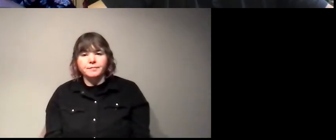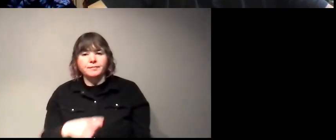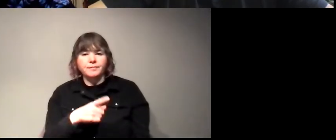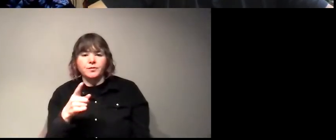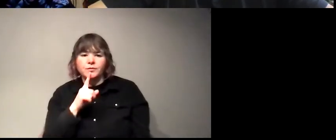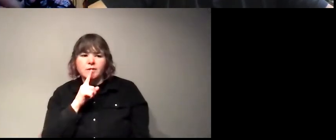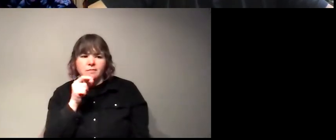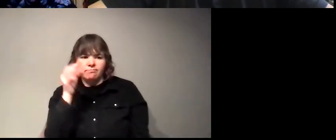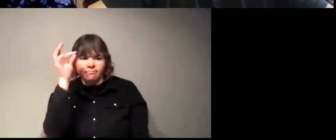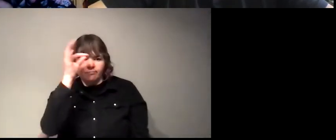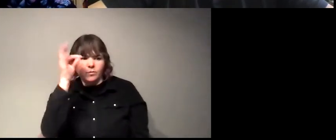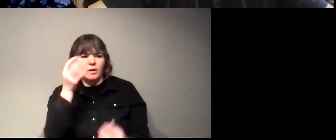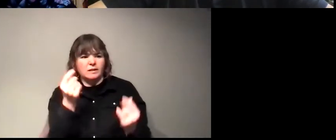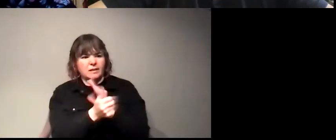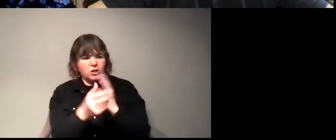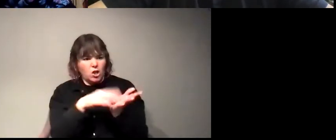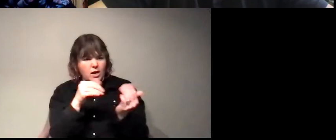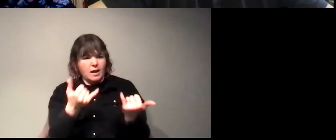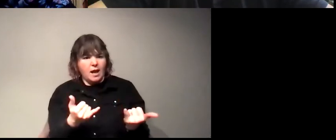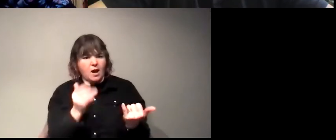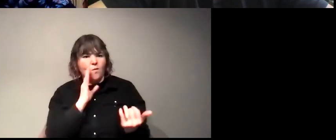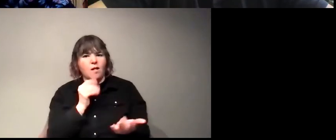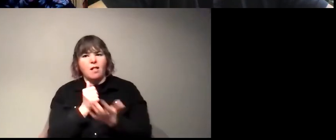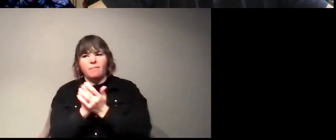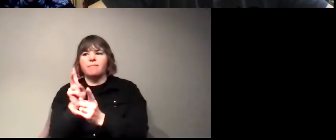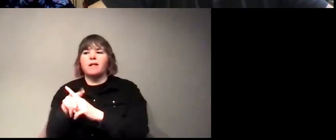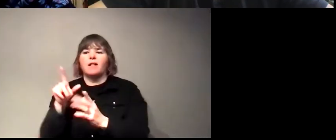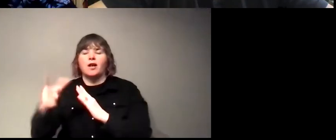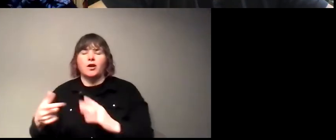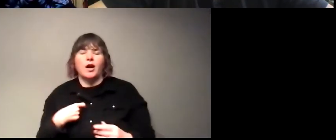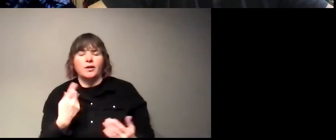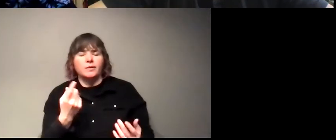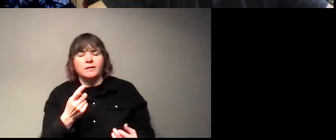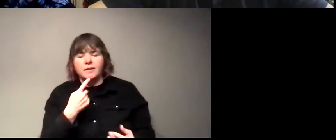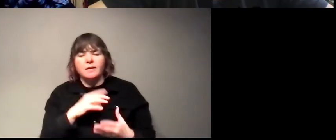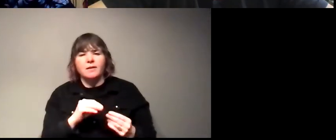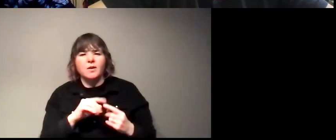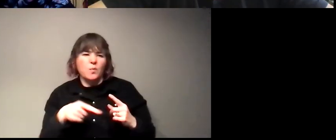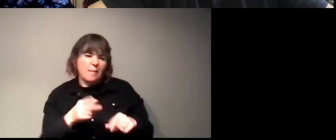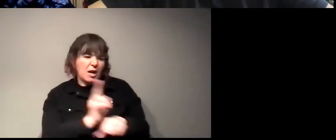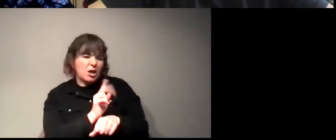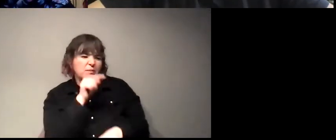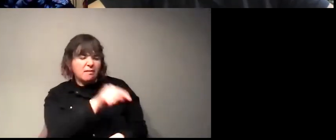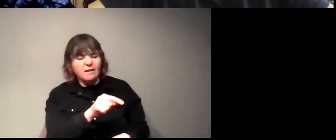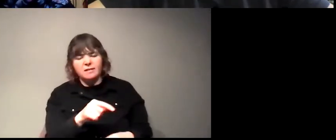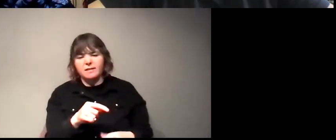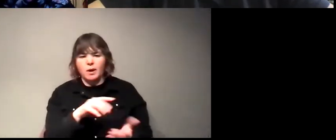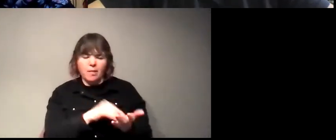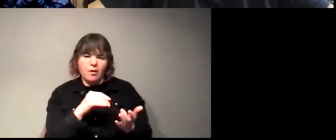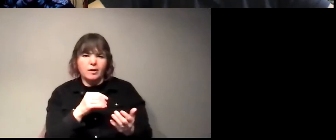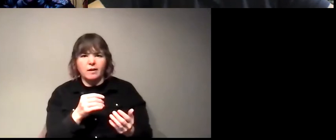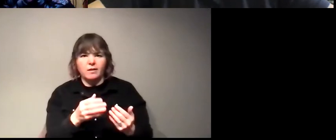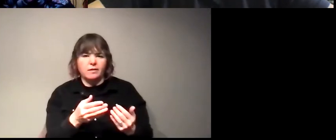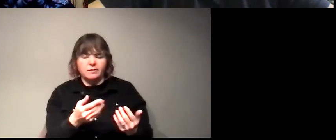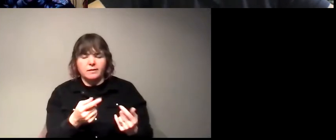what skills you're learning now that are going to actually help you. I used to say all the time, when am I ever going to use this when learning almost